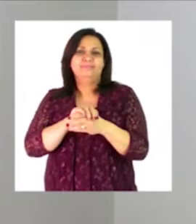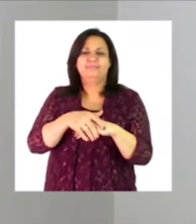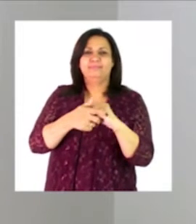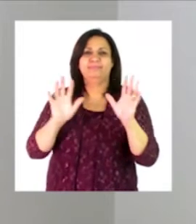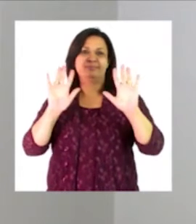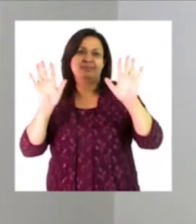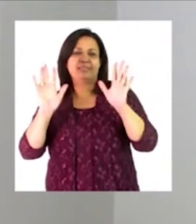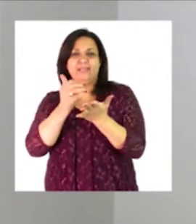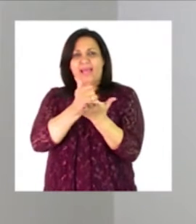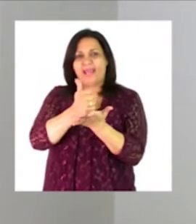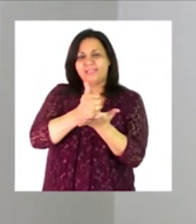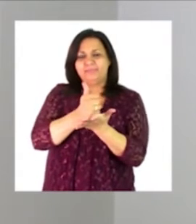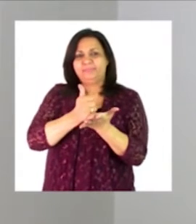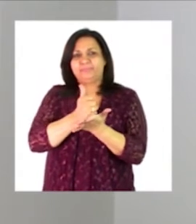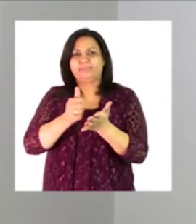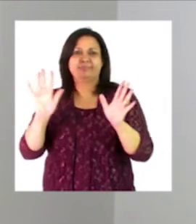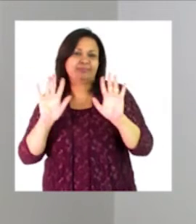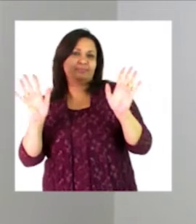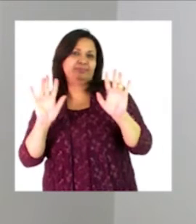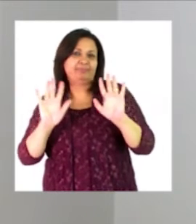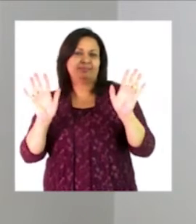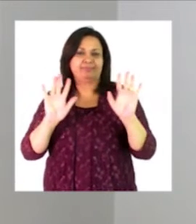and mine are clean. We have